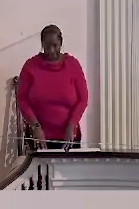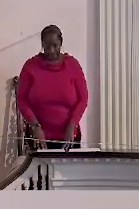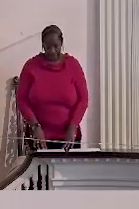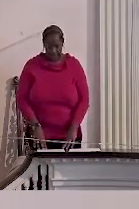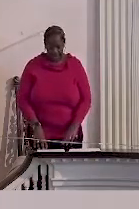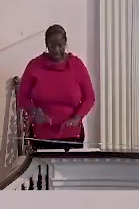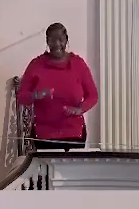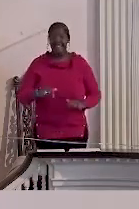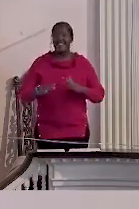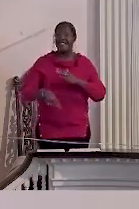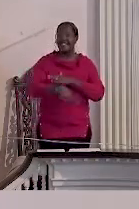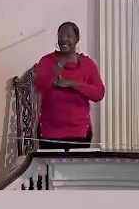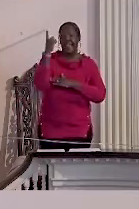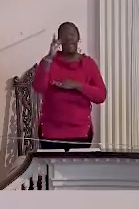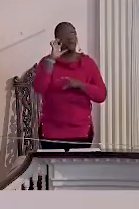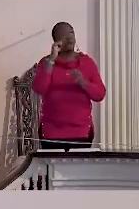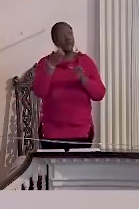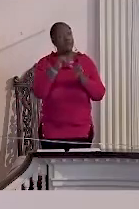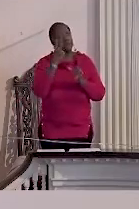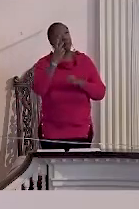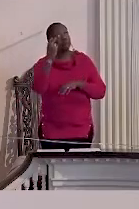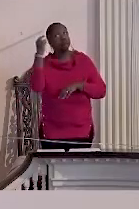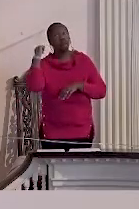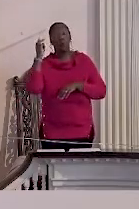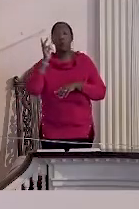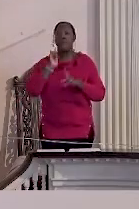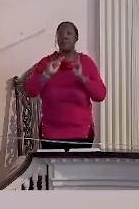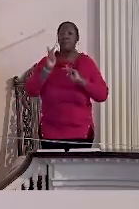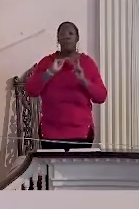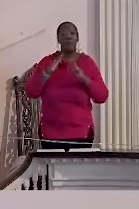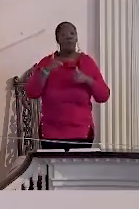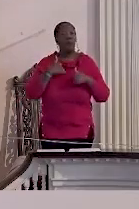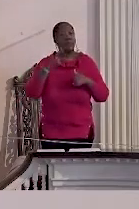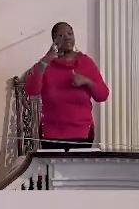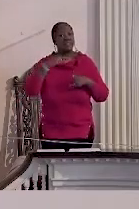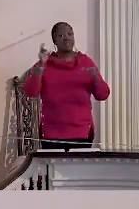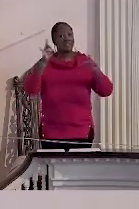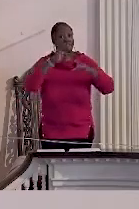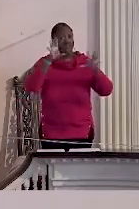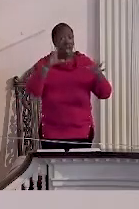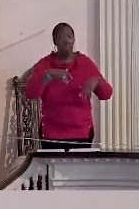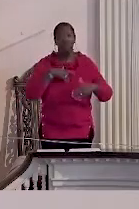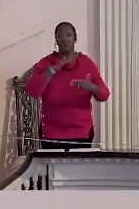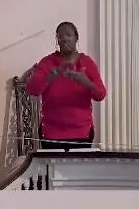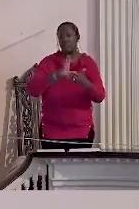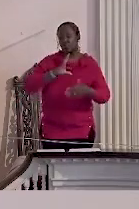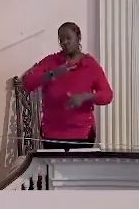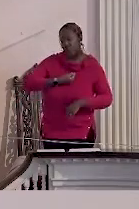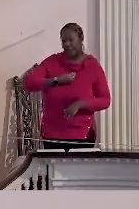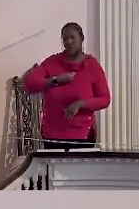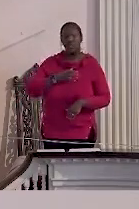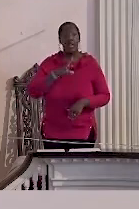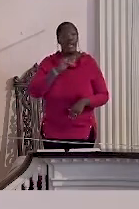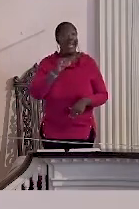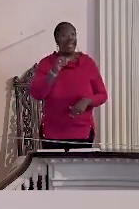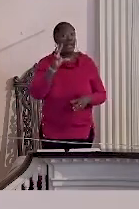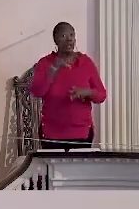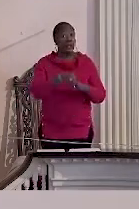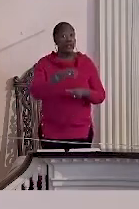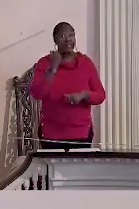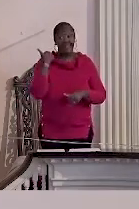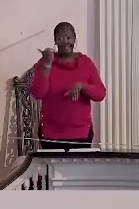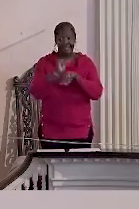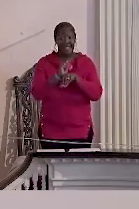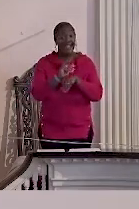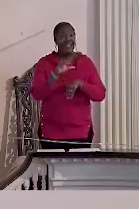of us to remember the lives lost to anti-trans violence including lives lost just last night at the shooting